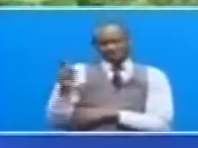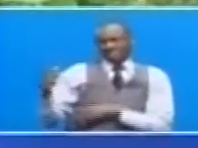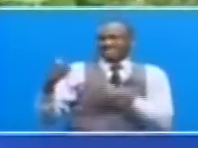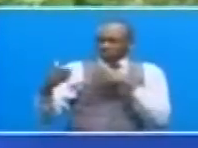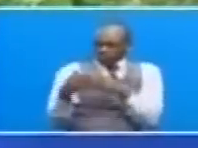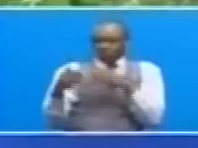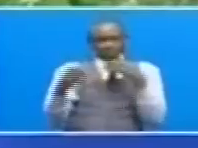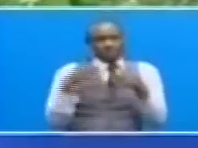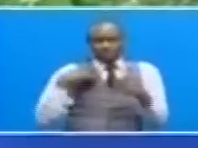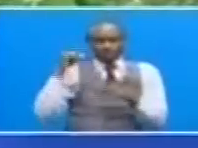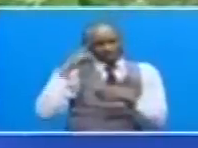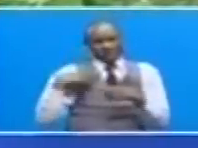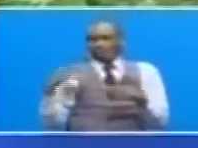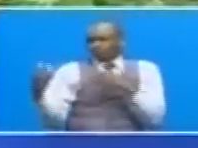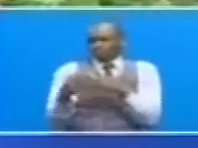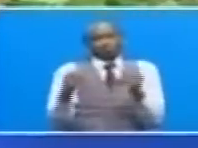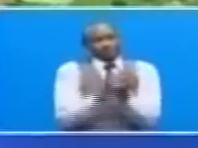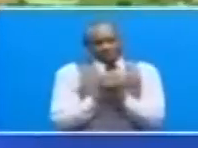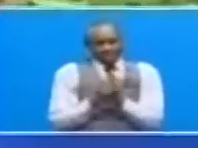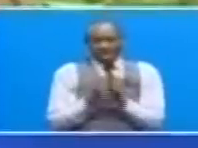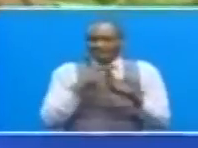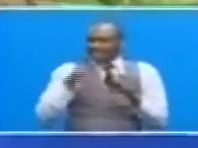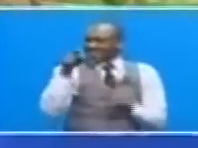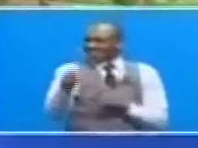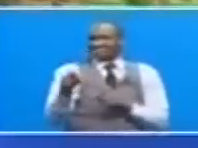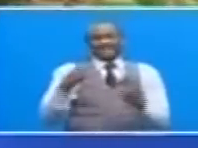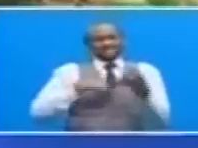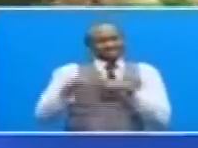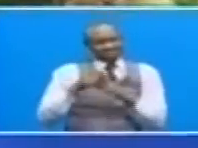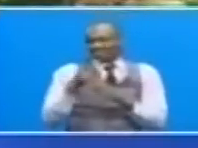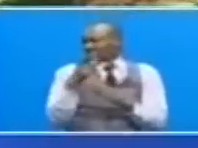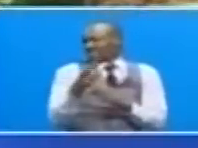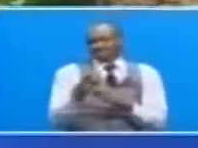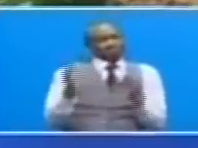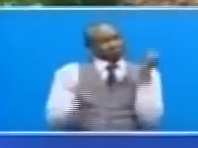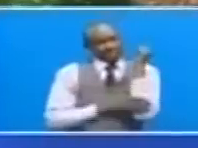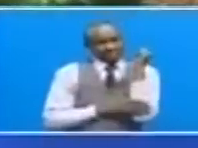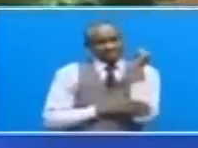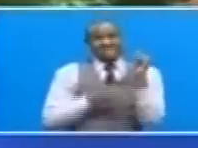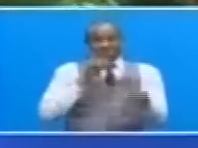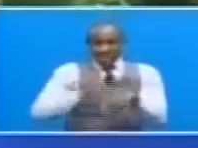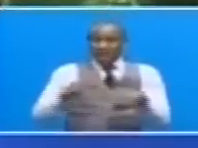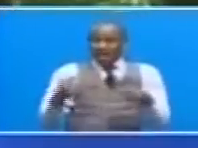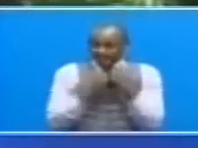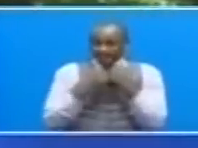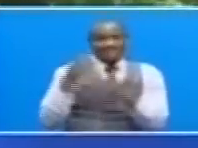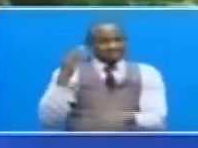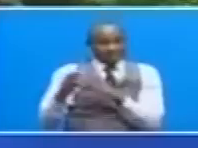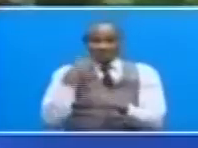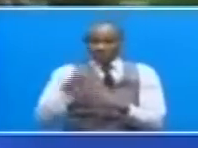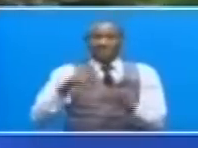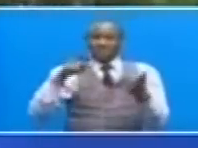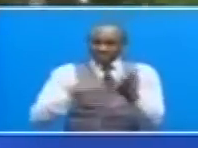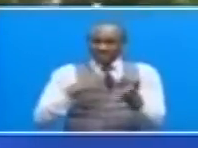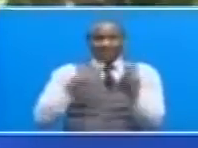knit communal responsibility, but this is a disturbing strand in this narrative, that after the incident the neighbors told her that she made a mistake